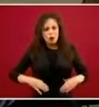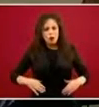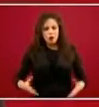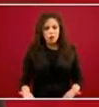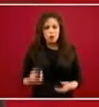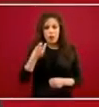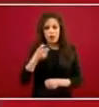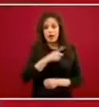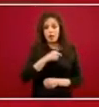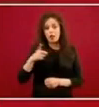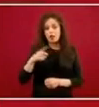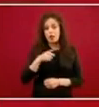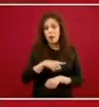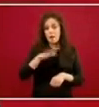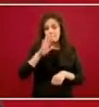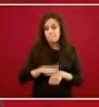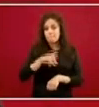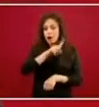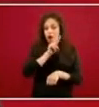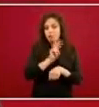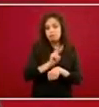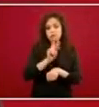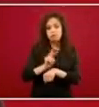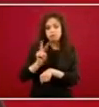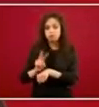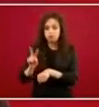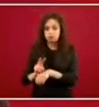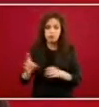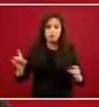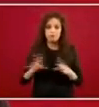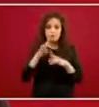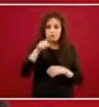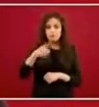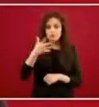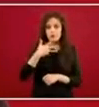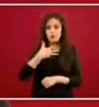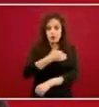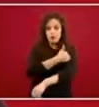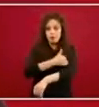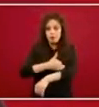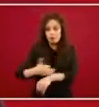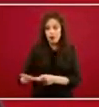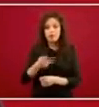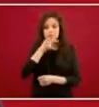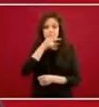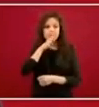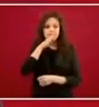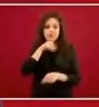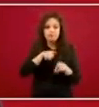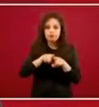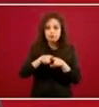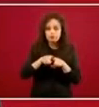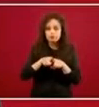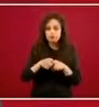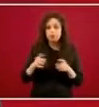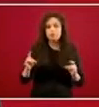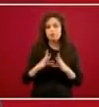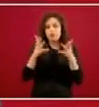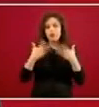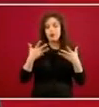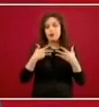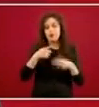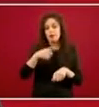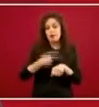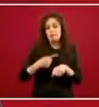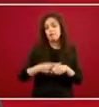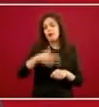COVID symptoms are headaches, coughing, body ache. You should be, if you present these symptoms and